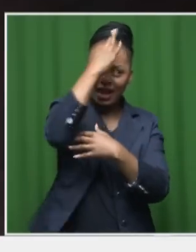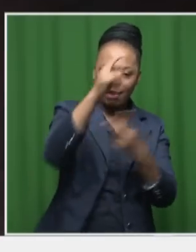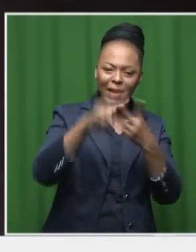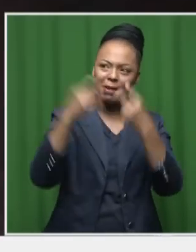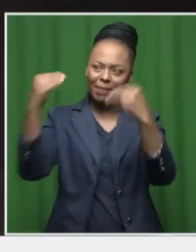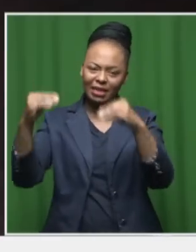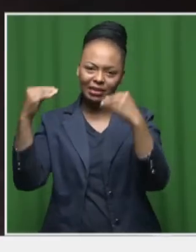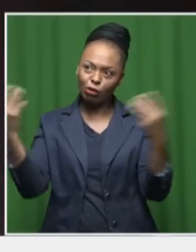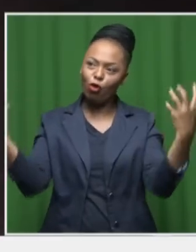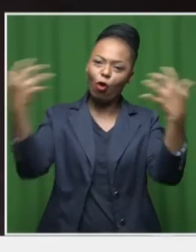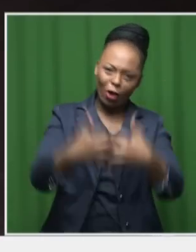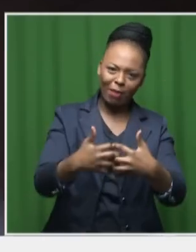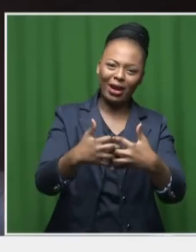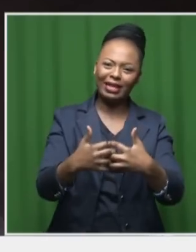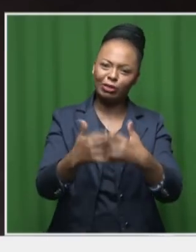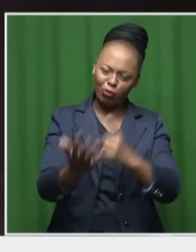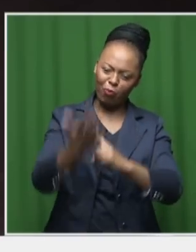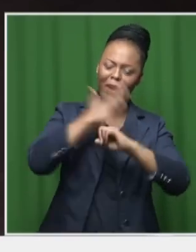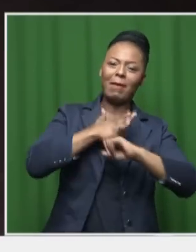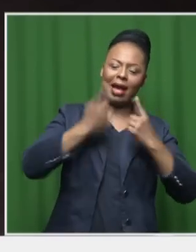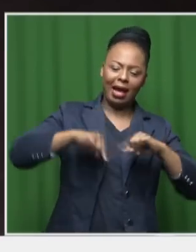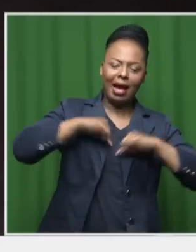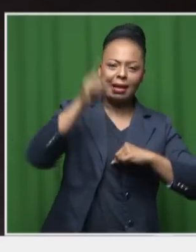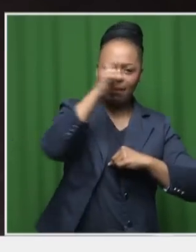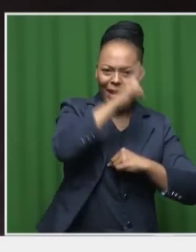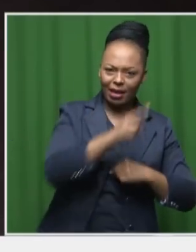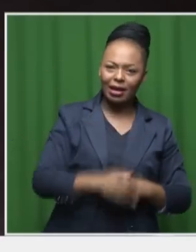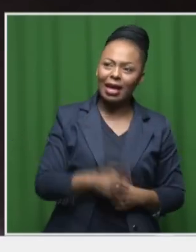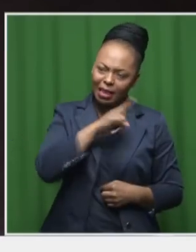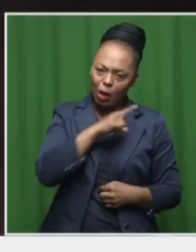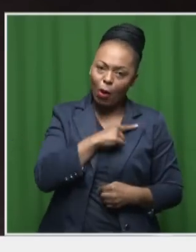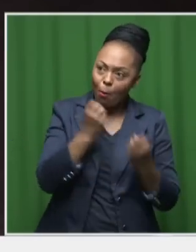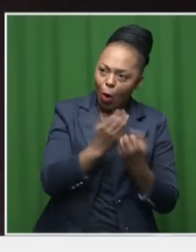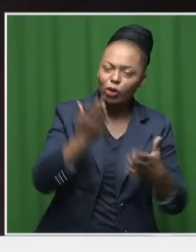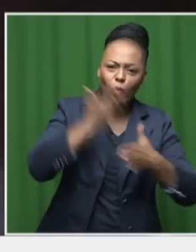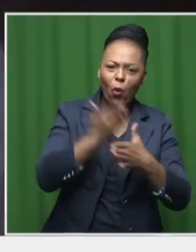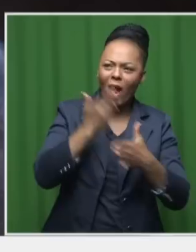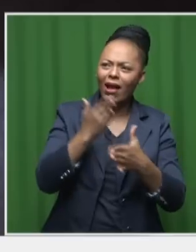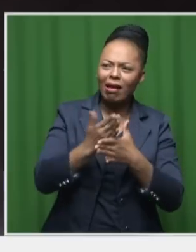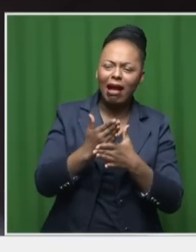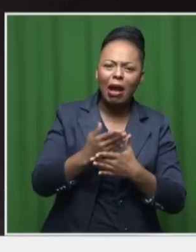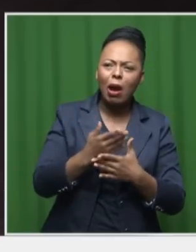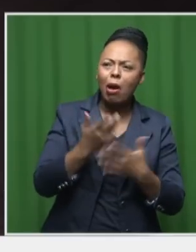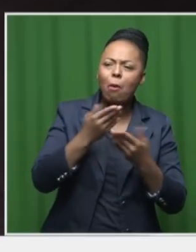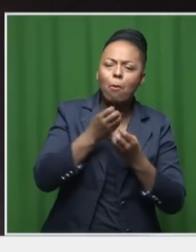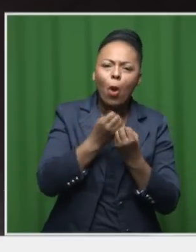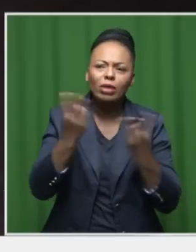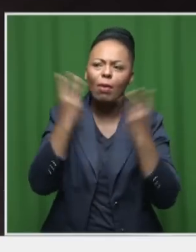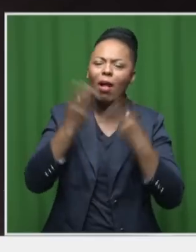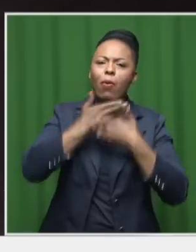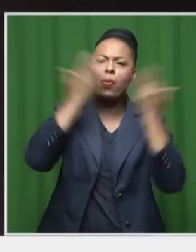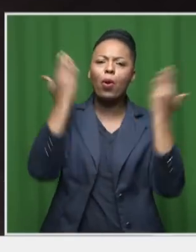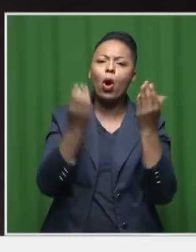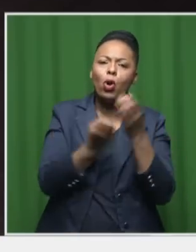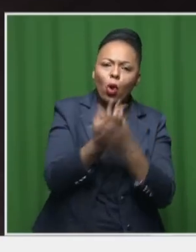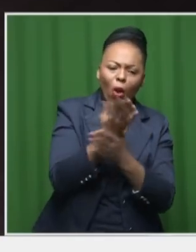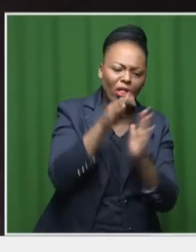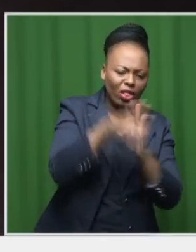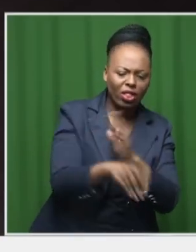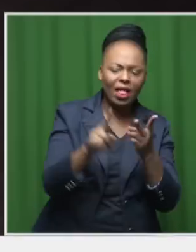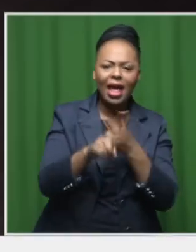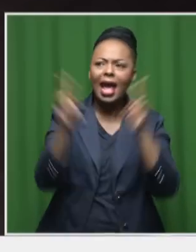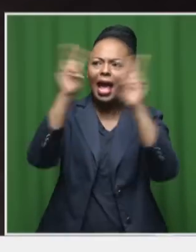we are today, where unemployment has heightened, growth has declined. It's all by design. Eskom has been